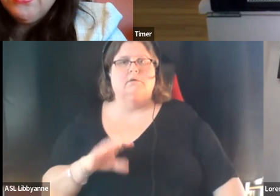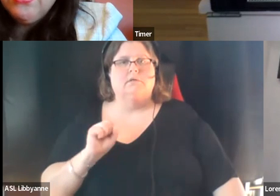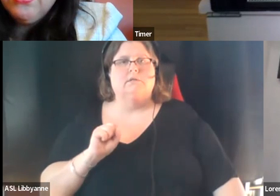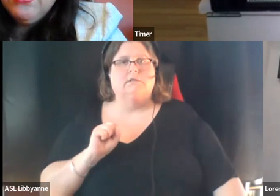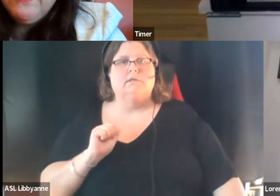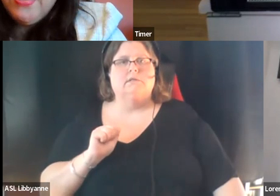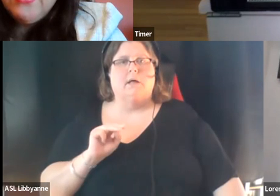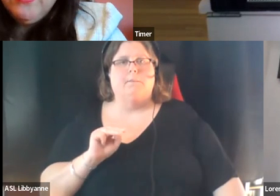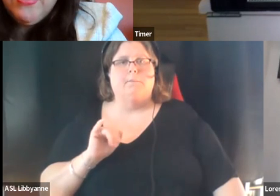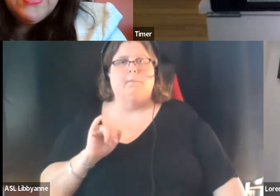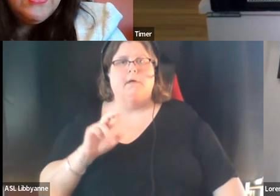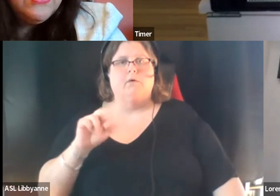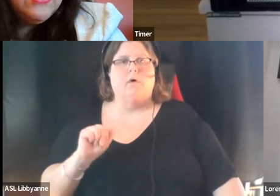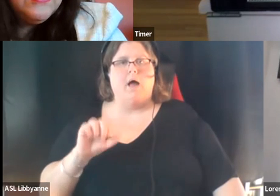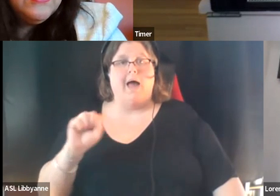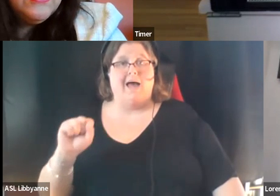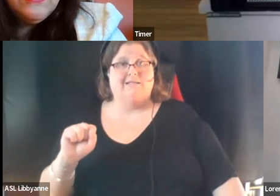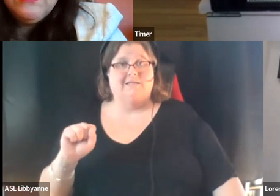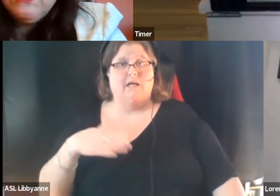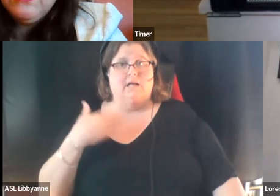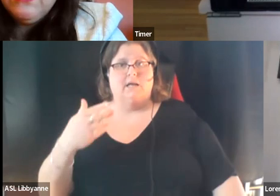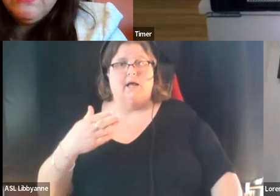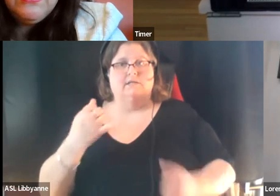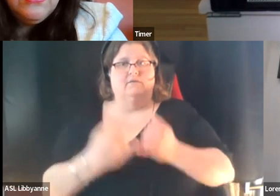next and final speaker.